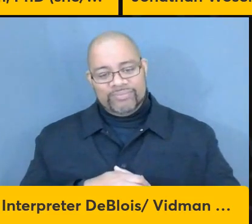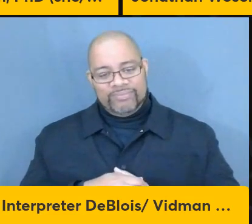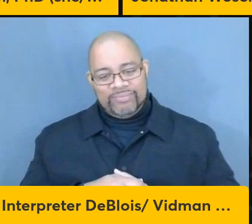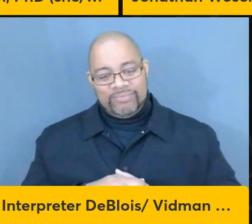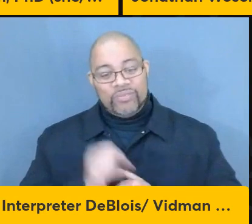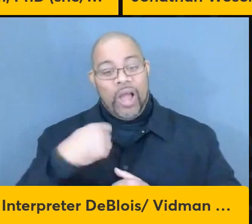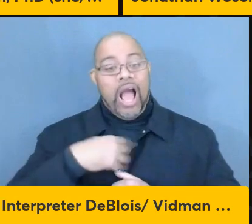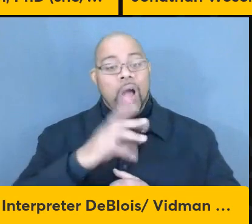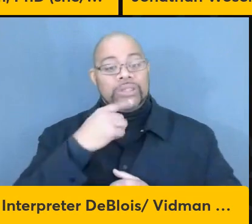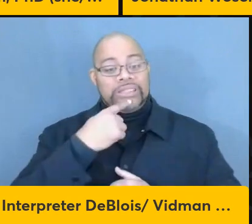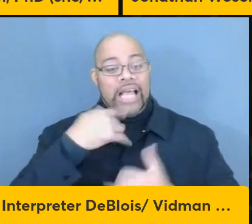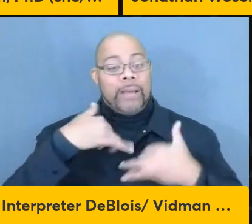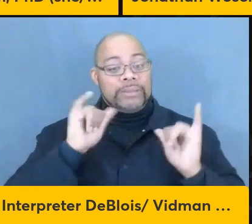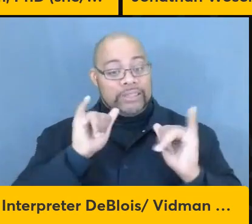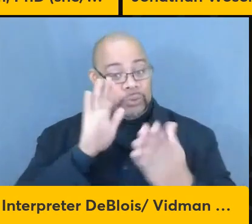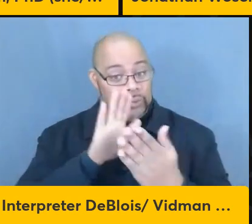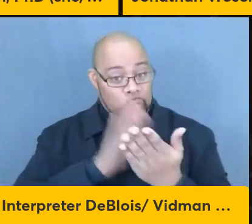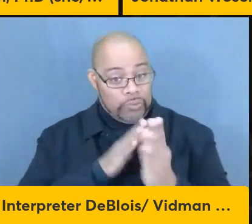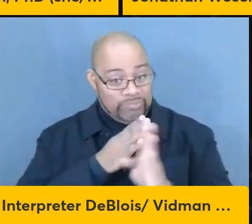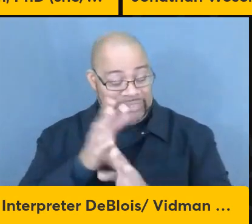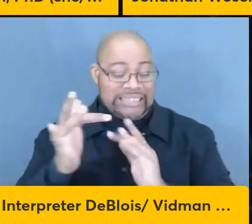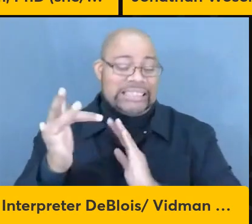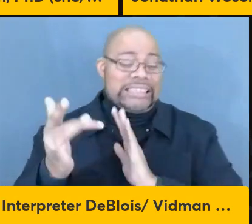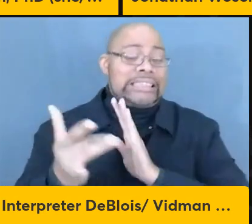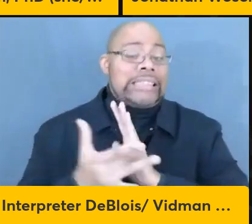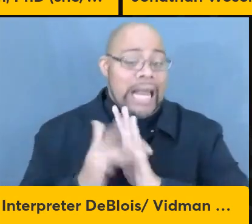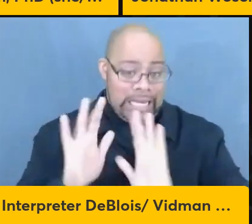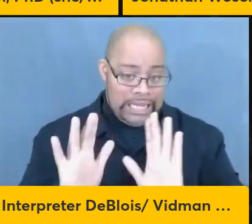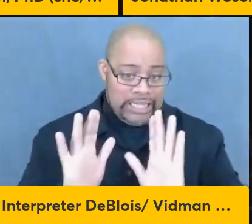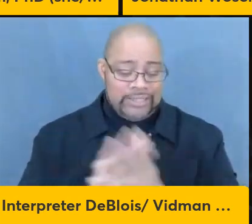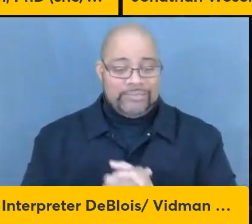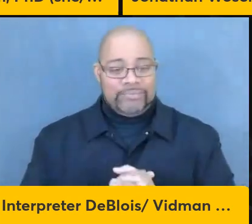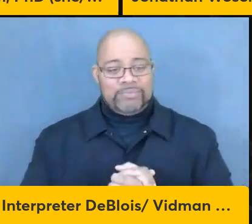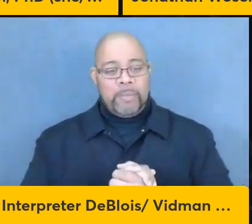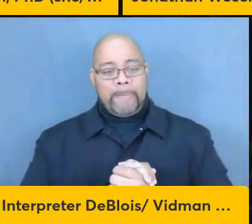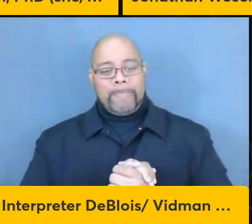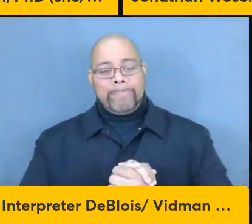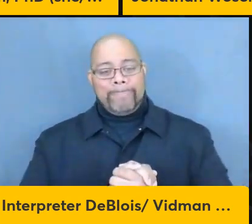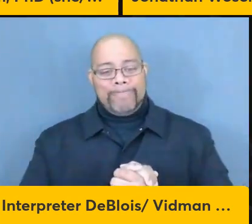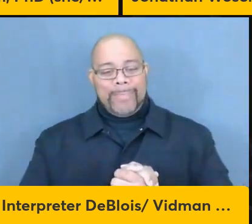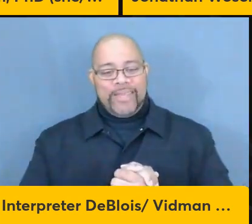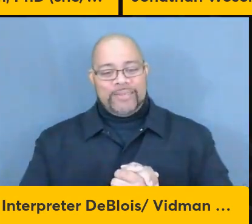So I would say I'm still in academia, technically. You can still speak on